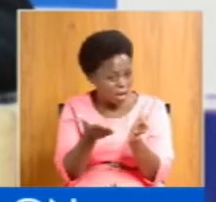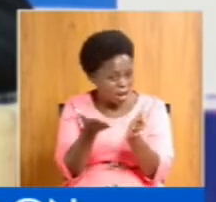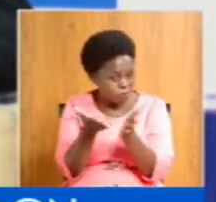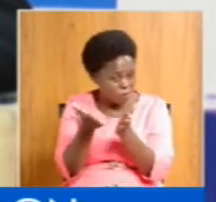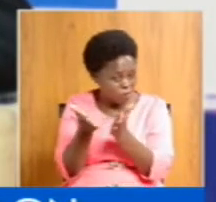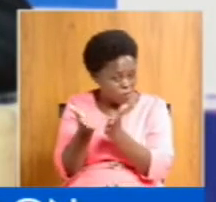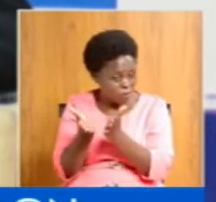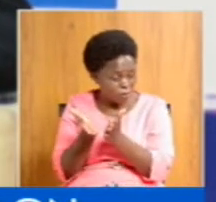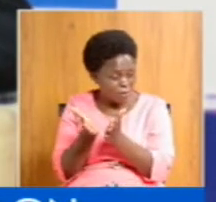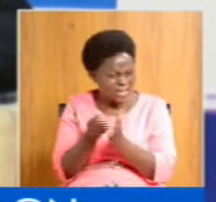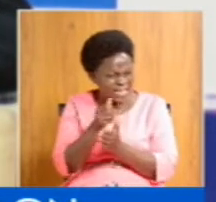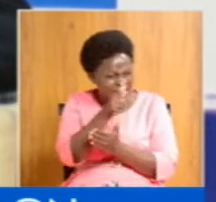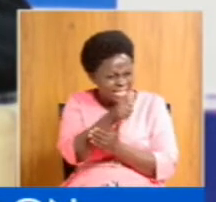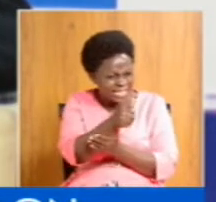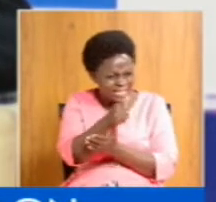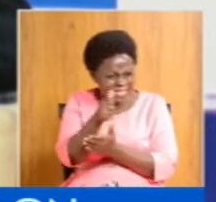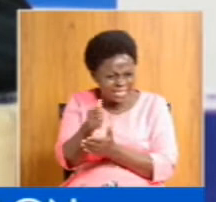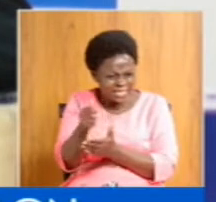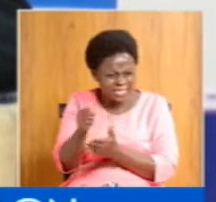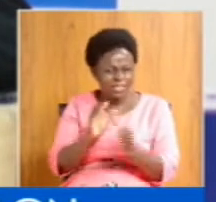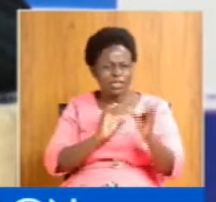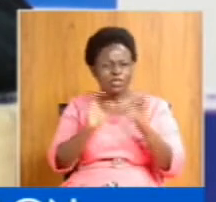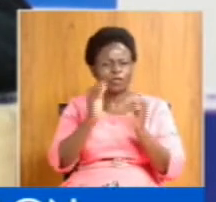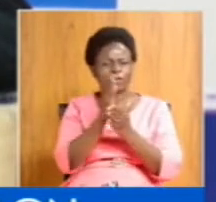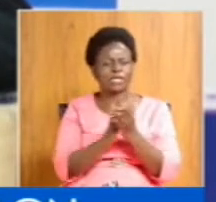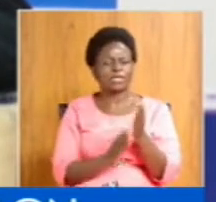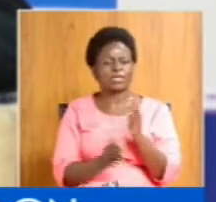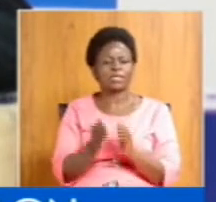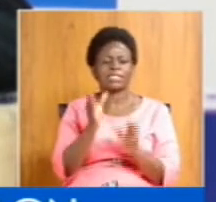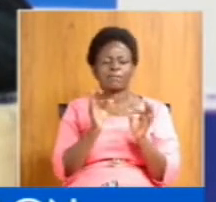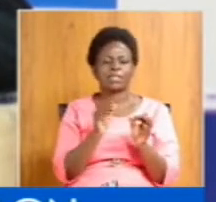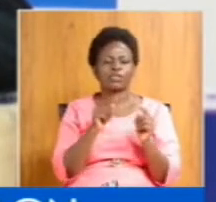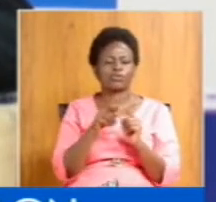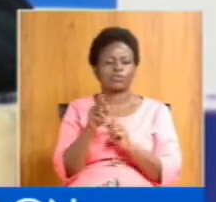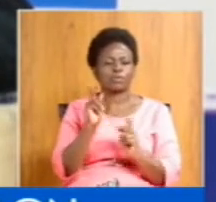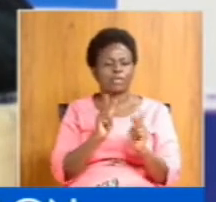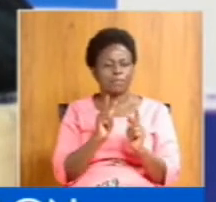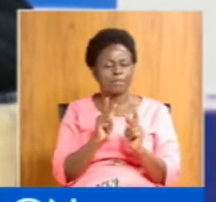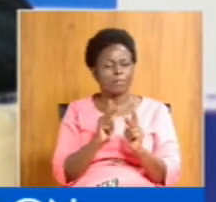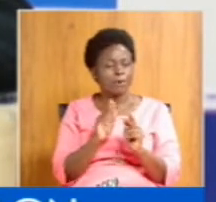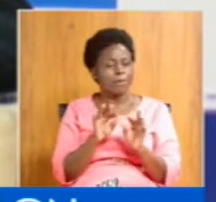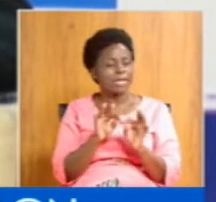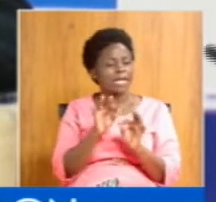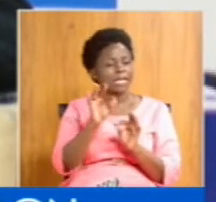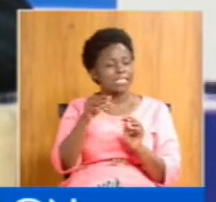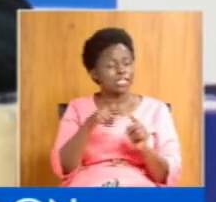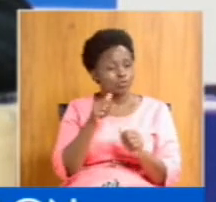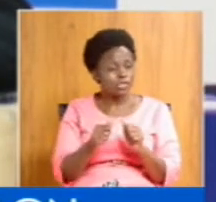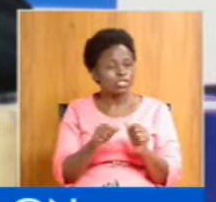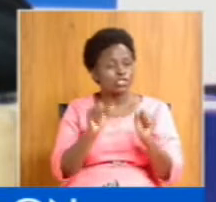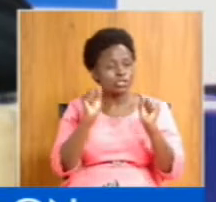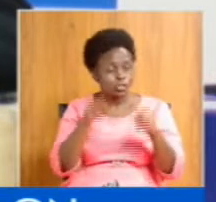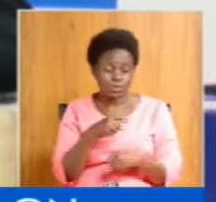And each of them is communicating something to the people. But the extent to which you